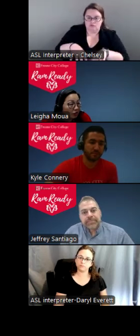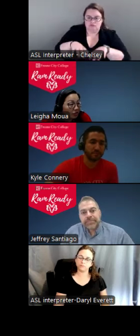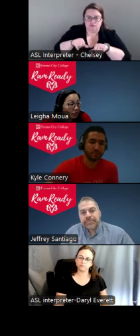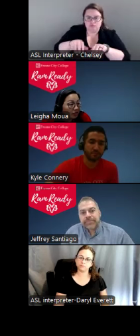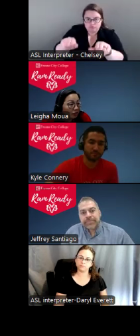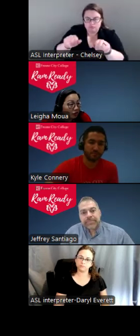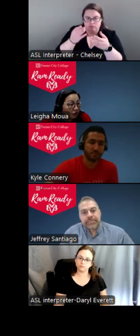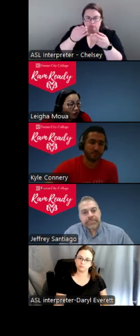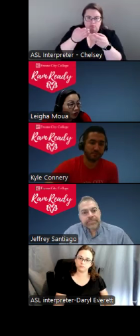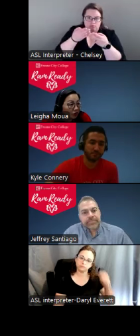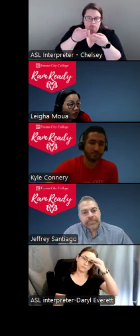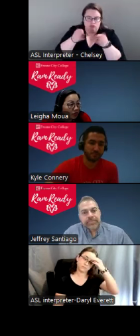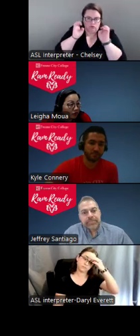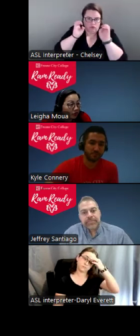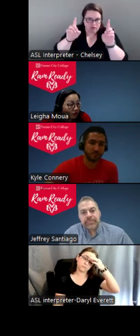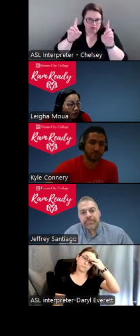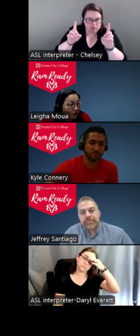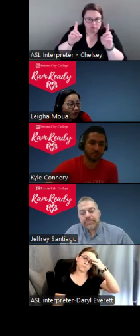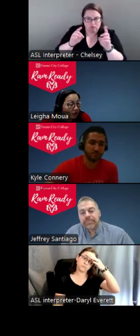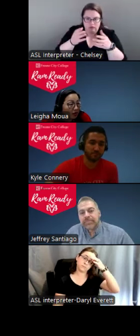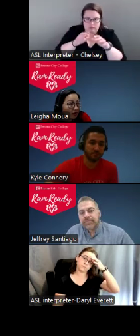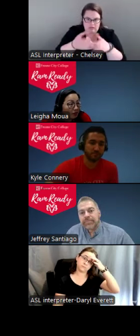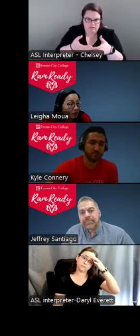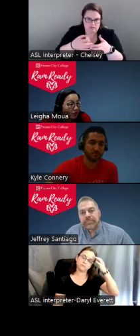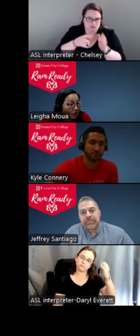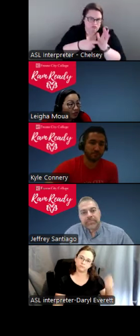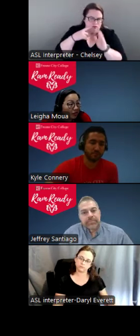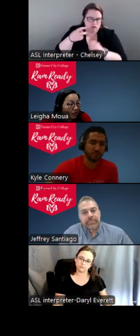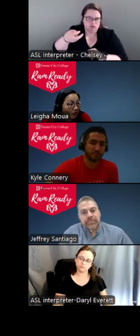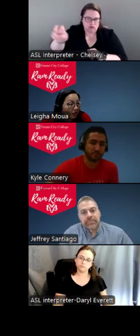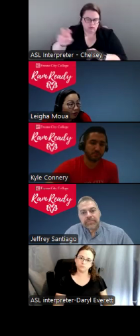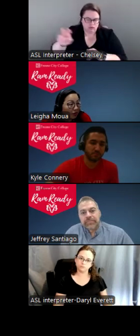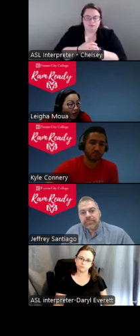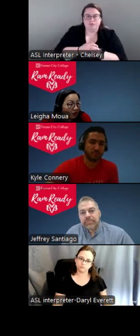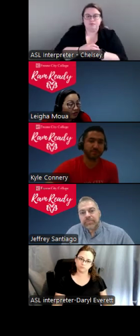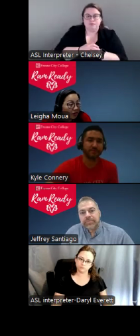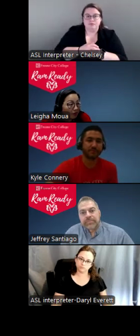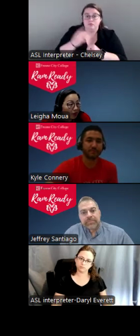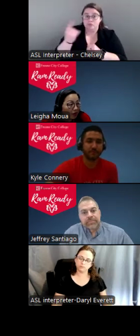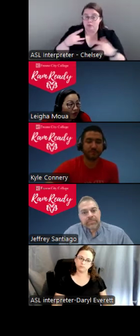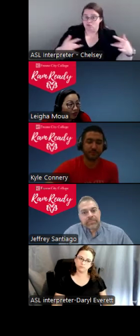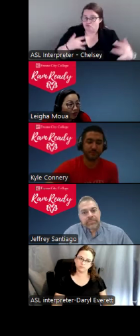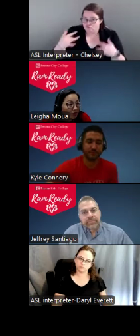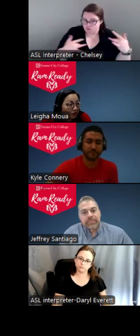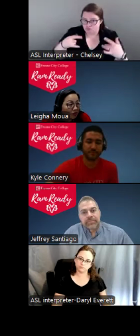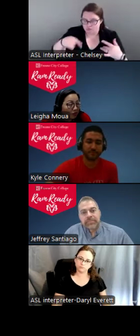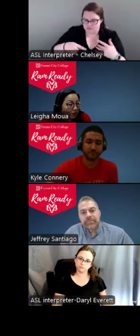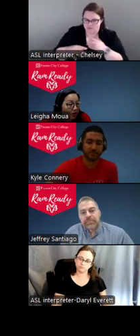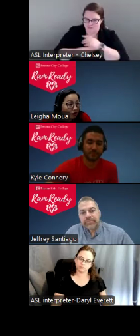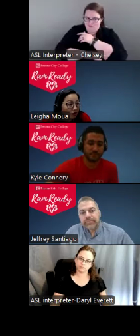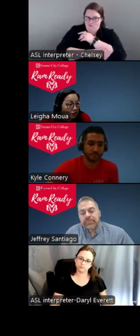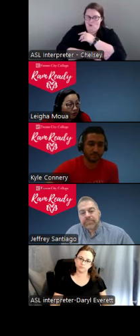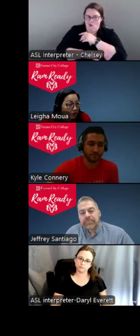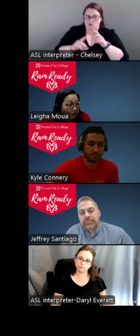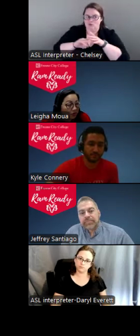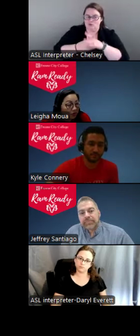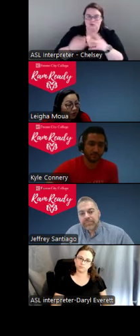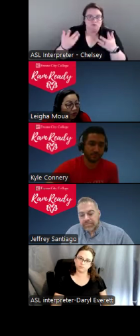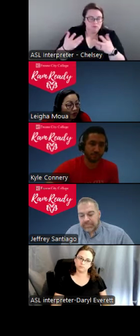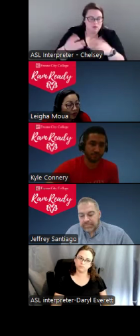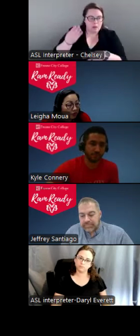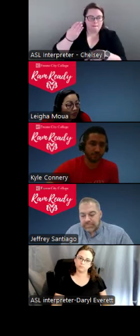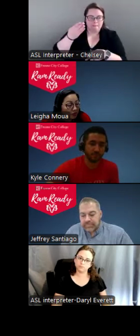ed courses in order for you to transfer. Something exciting that we have this upcoming fall semester is our